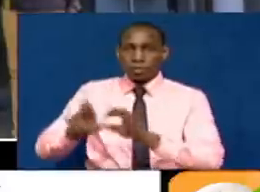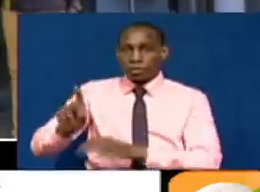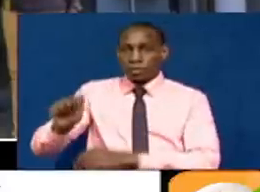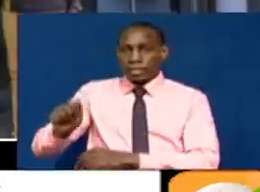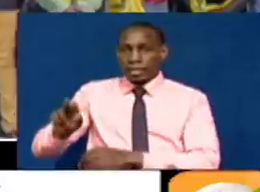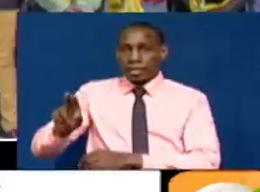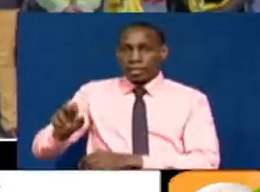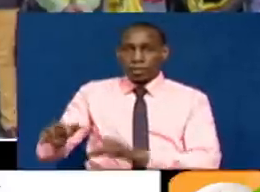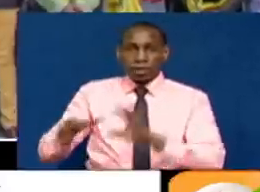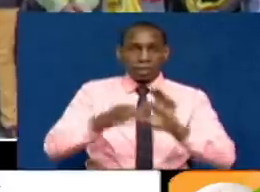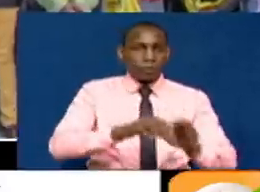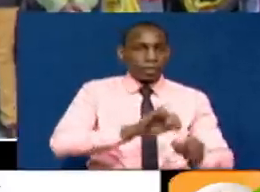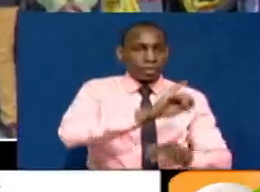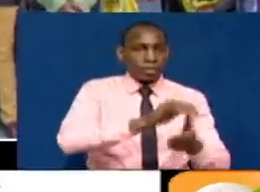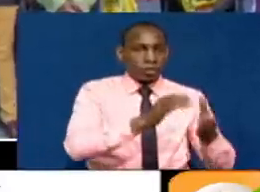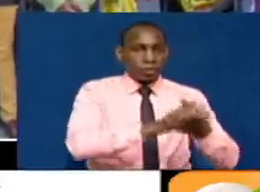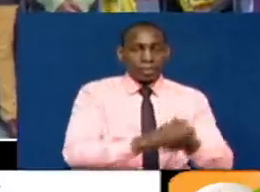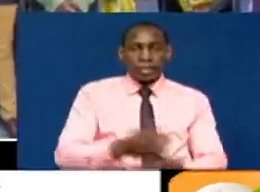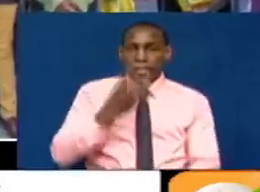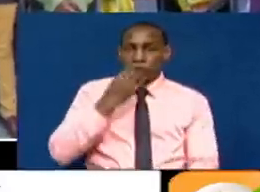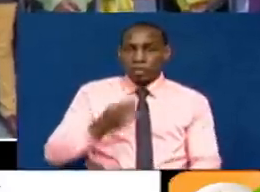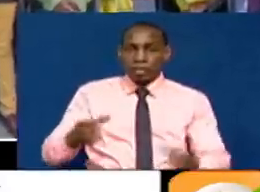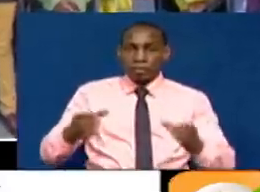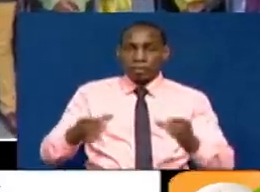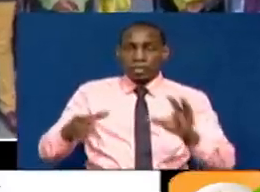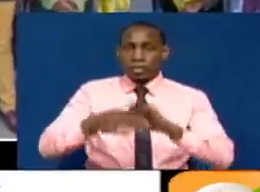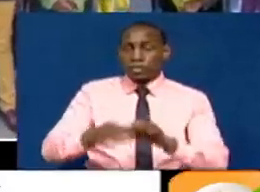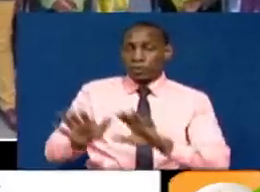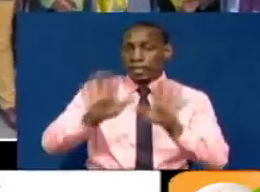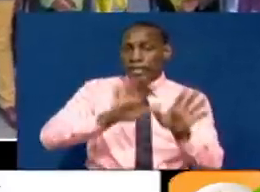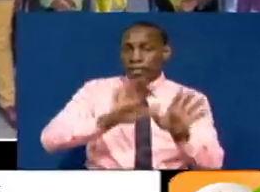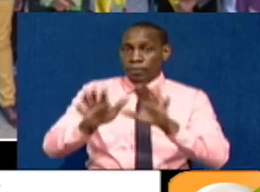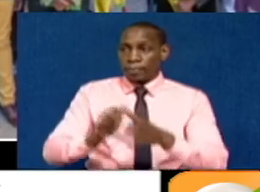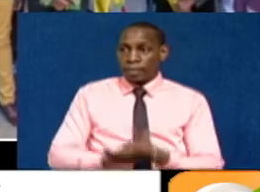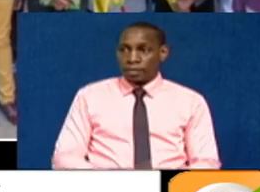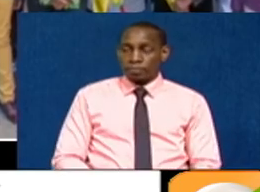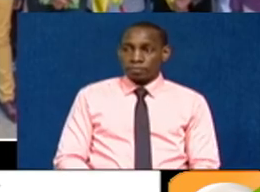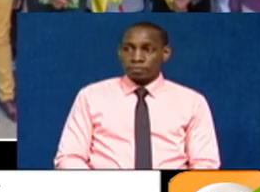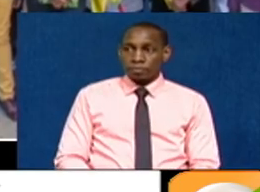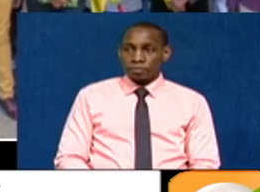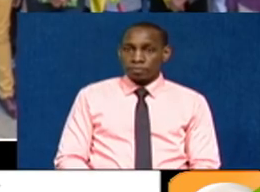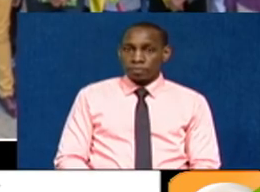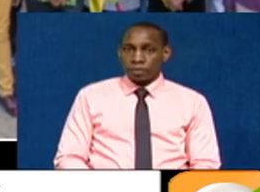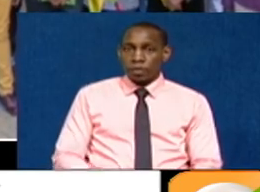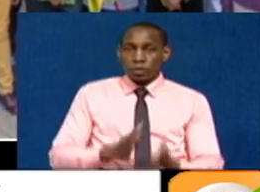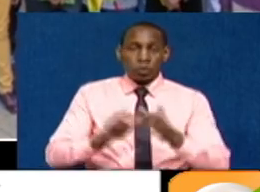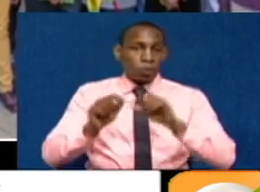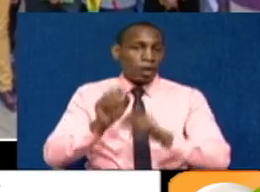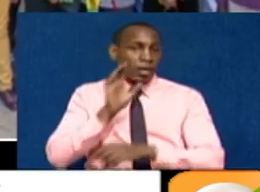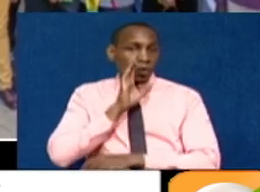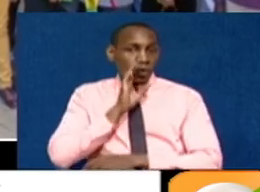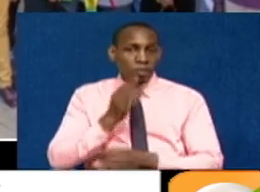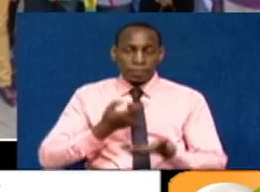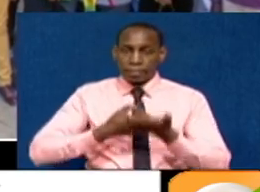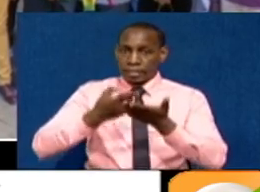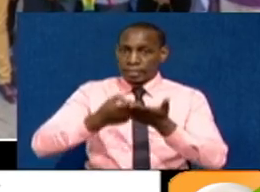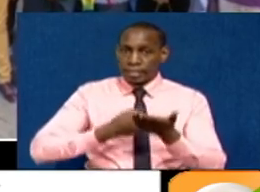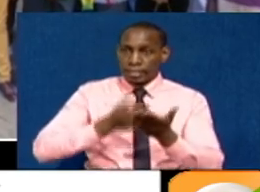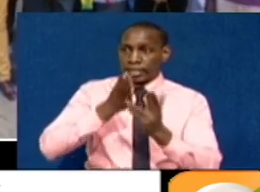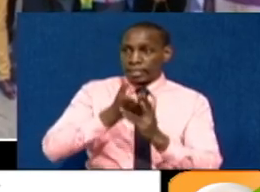Jubilee, ODM to Wiper. In fact, aren't there you know, rumors now that there are talks